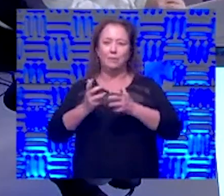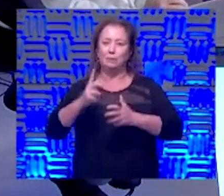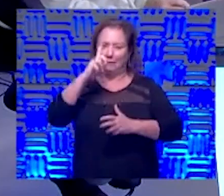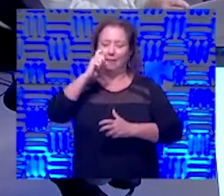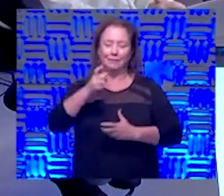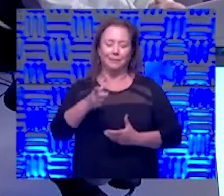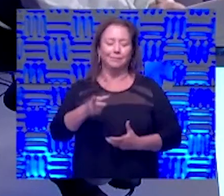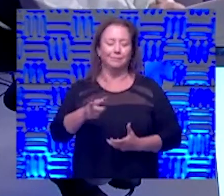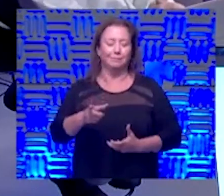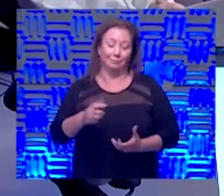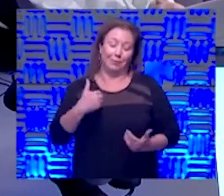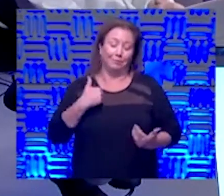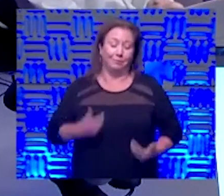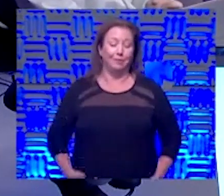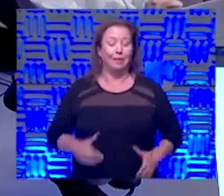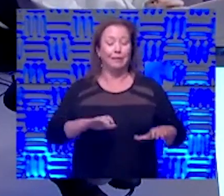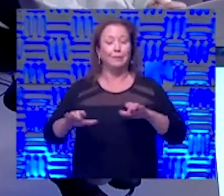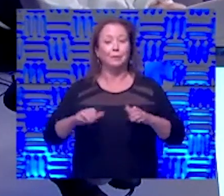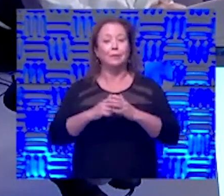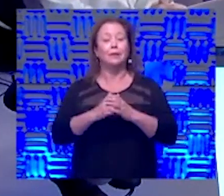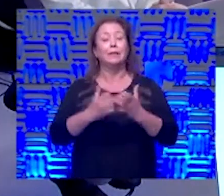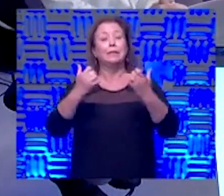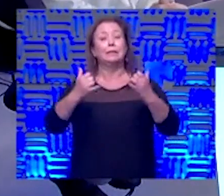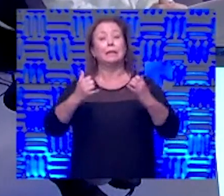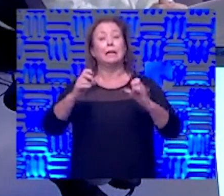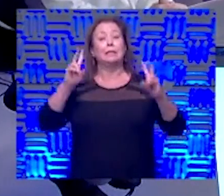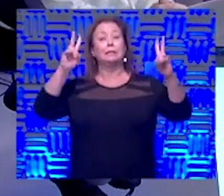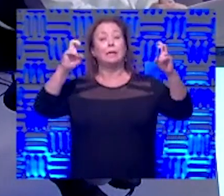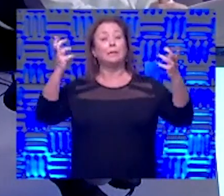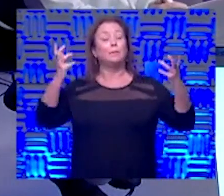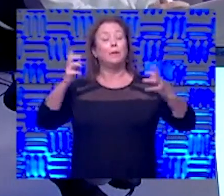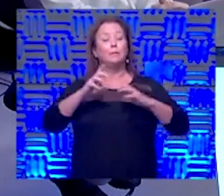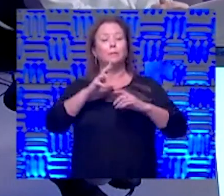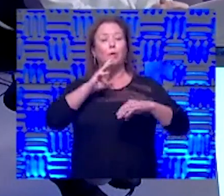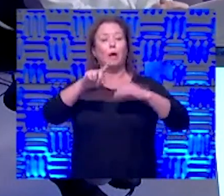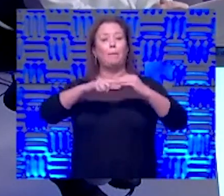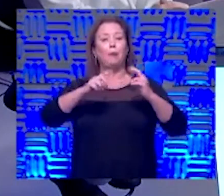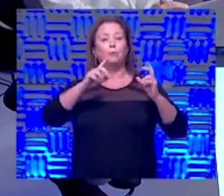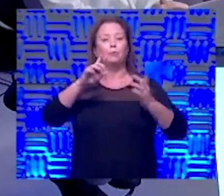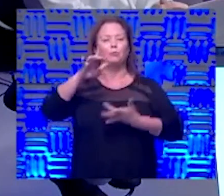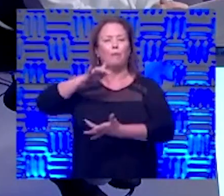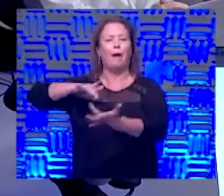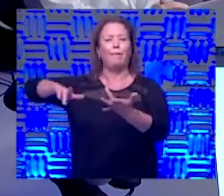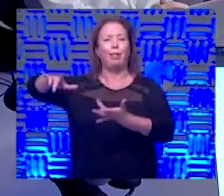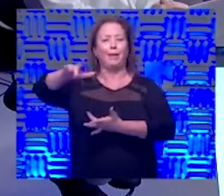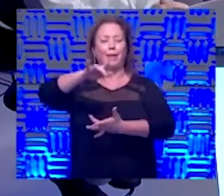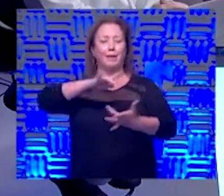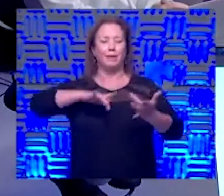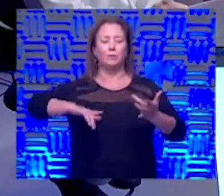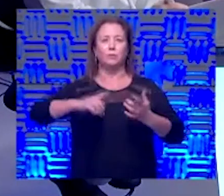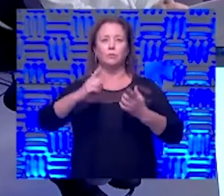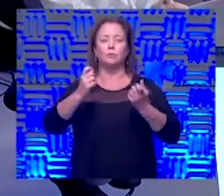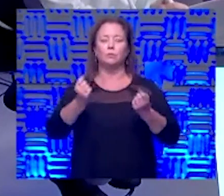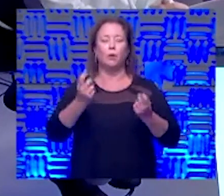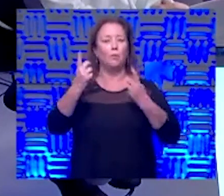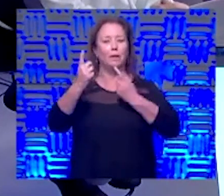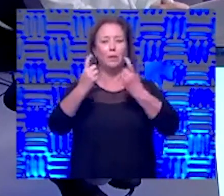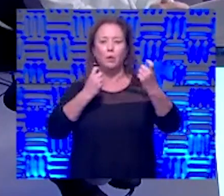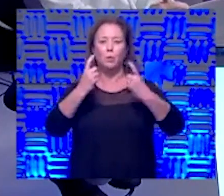it. Today's topic that we're going to really work on is traveling. Because we've had so many questions that have popped up